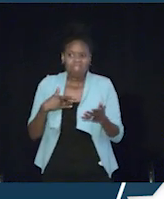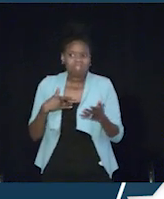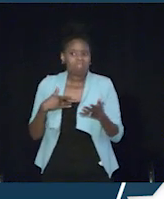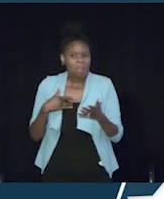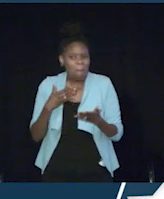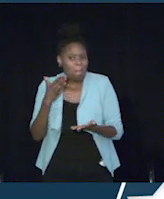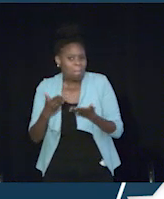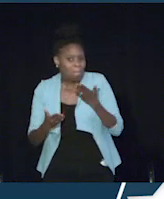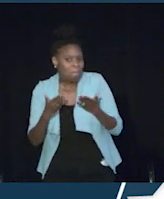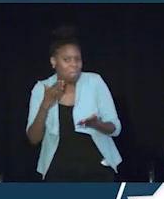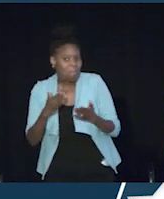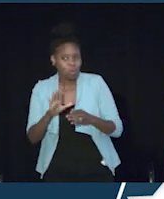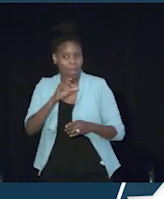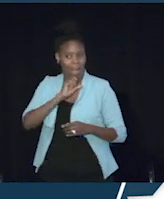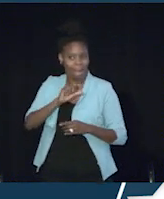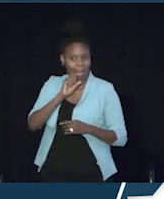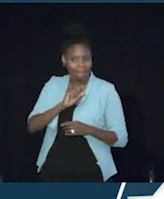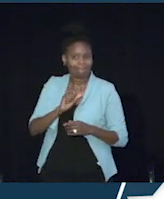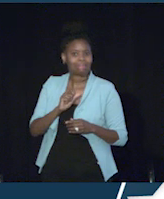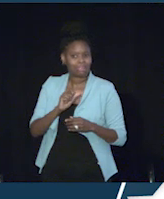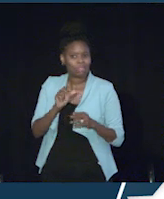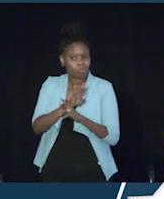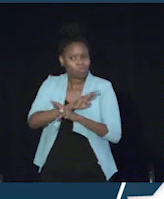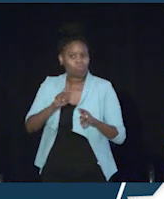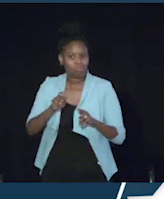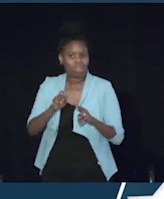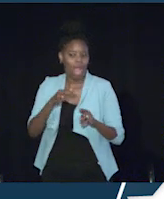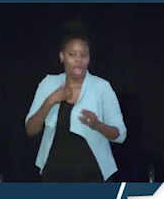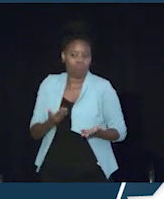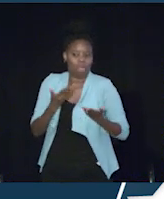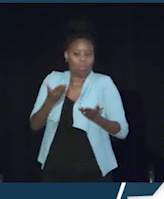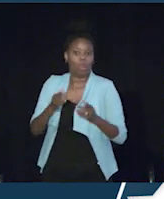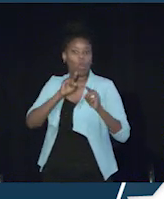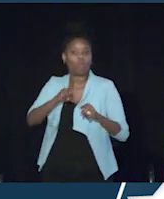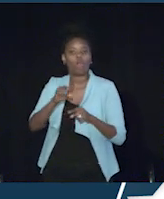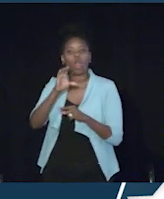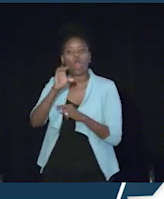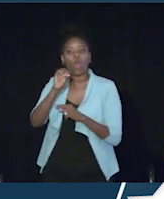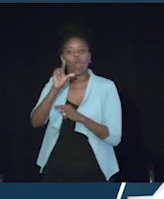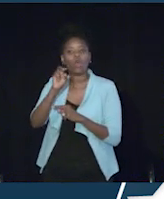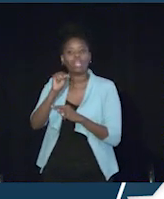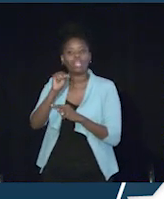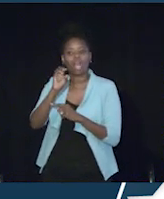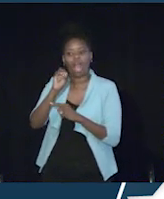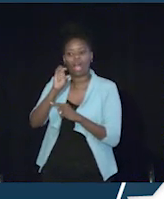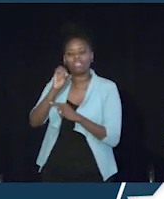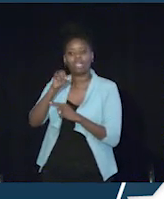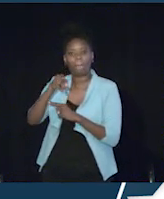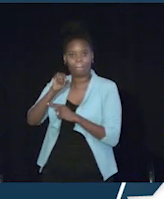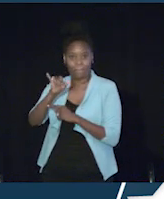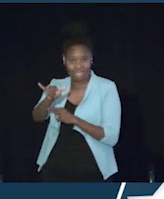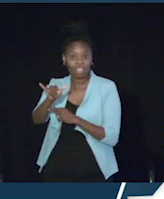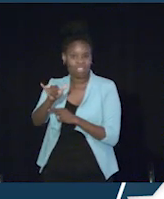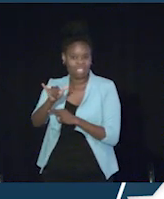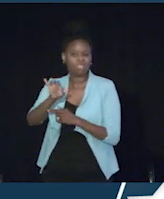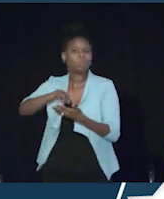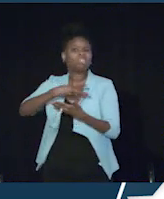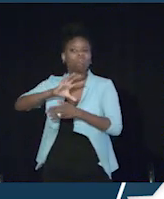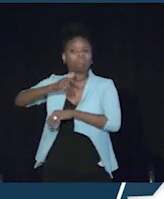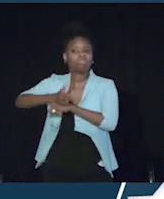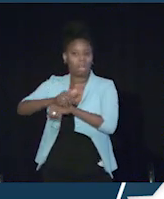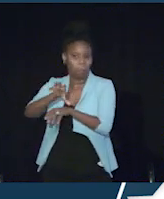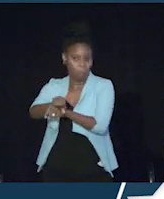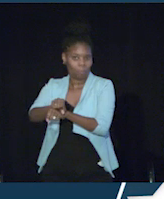have it's time to have a colonoscopy. So maybe that's, we should, schedule you to do that, because maybe that's what's going on